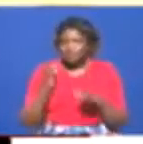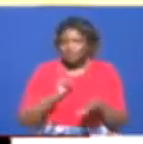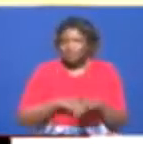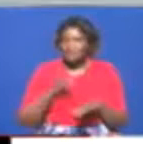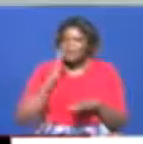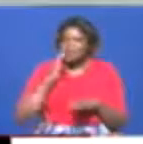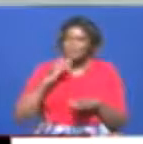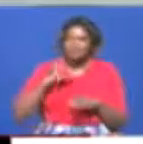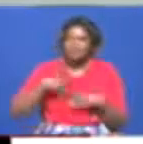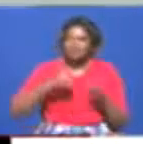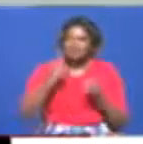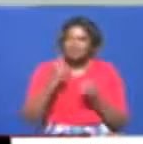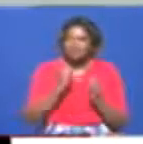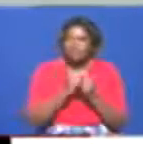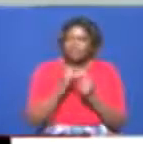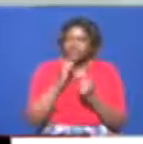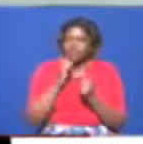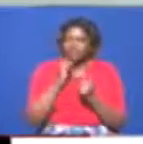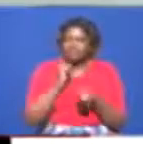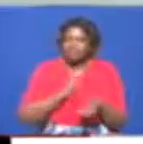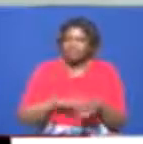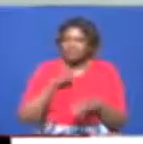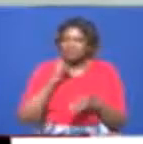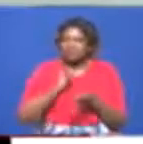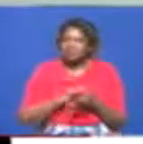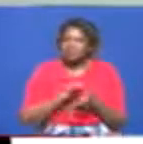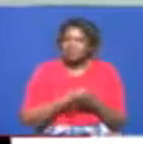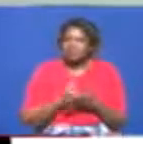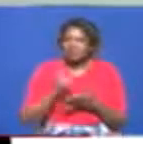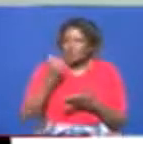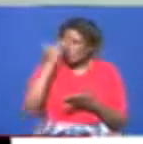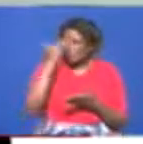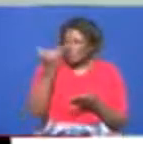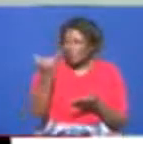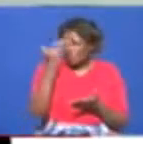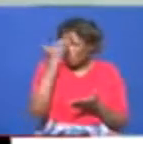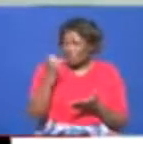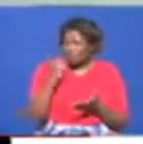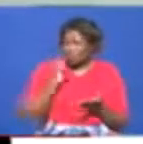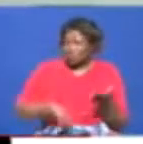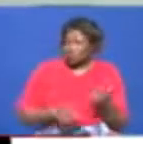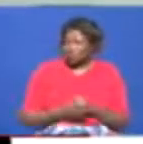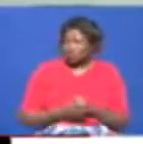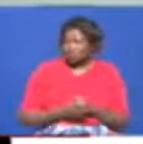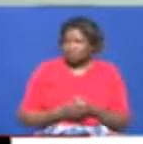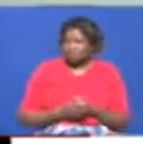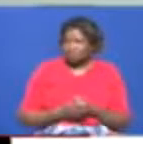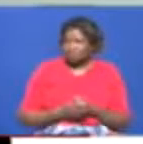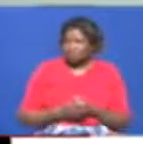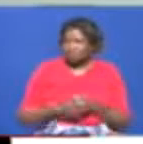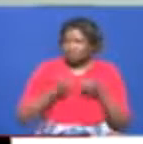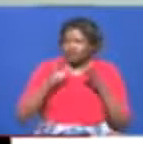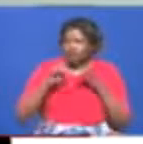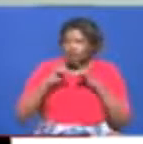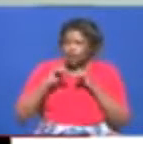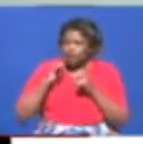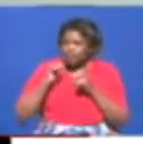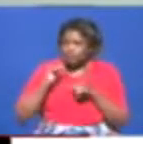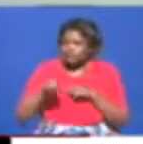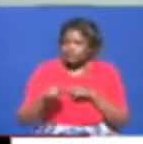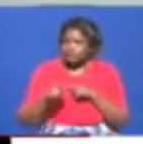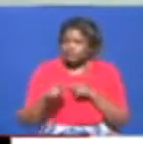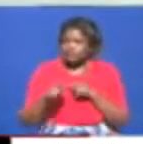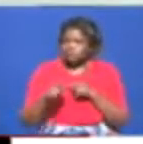her alone with him. Nikimwambia sasa bwana unifanya hivi, ananiambia if you ever talk about this